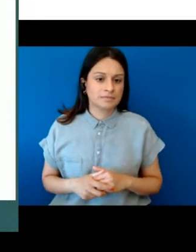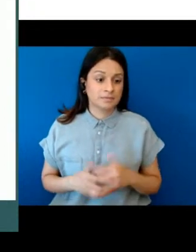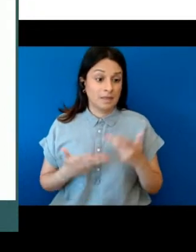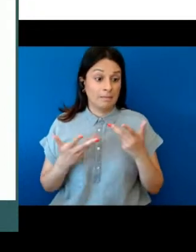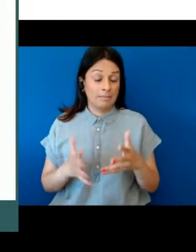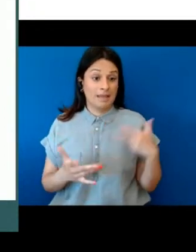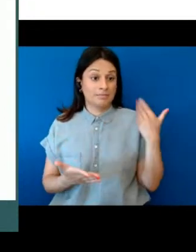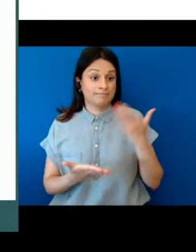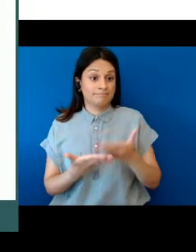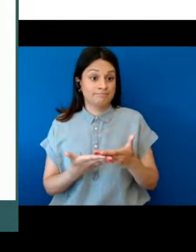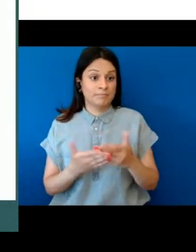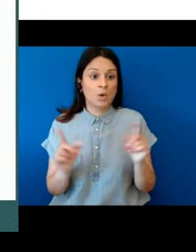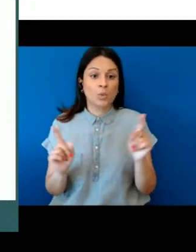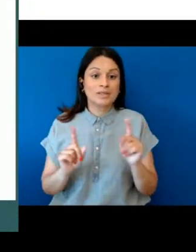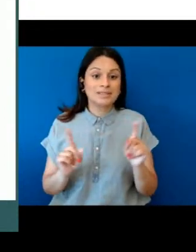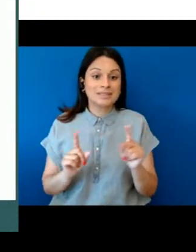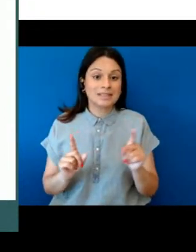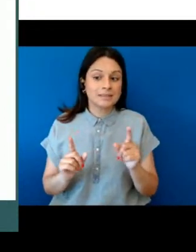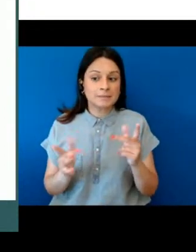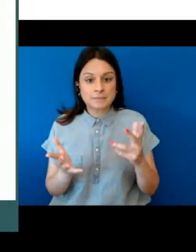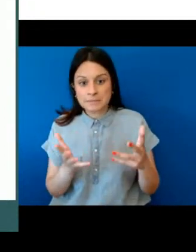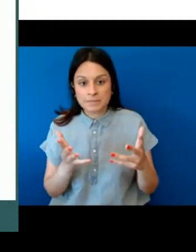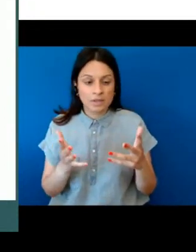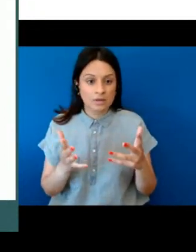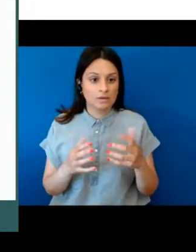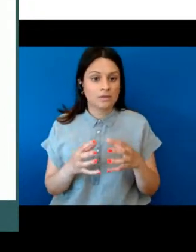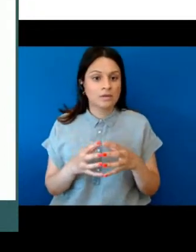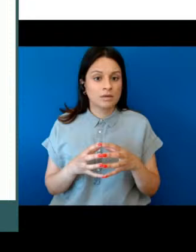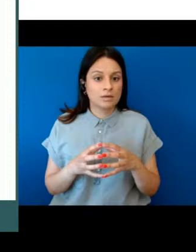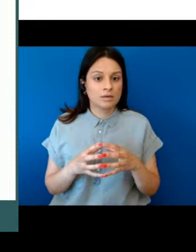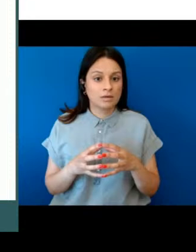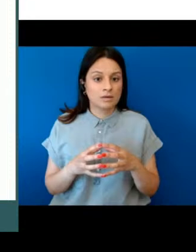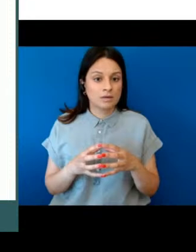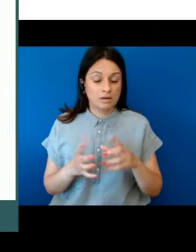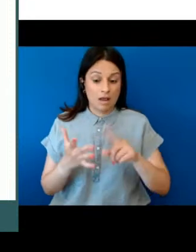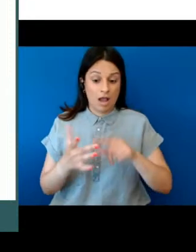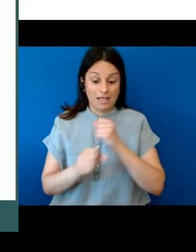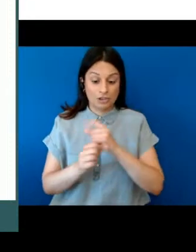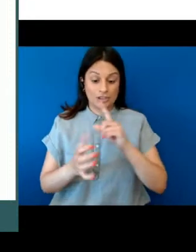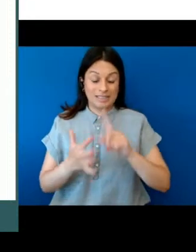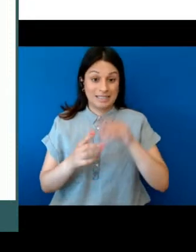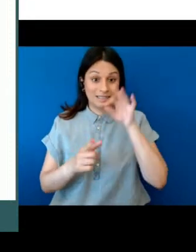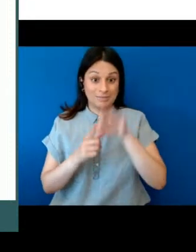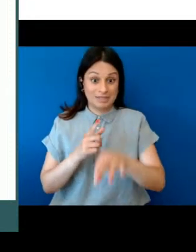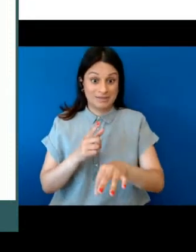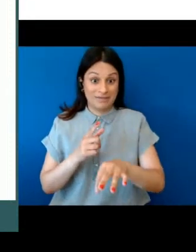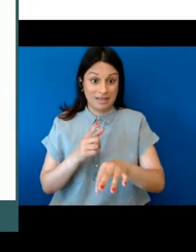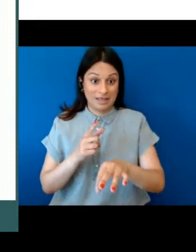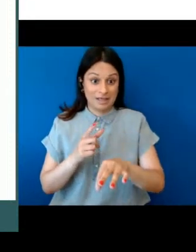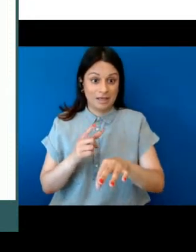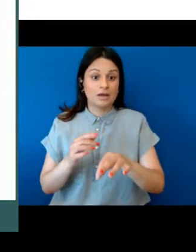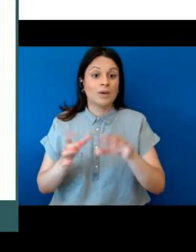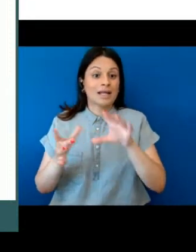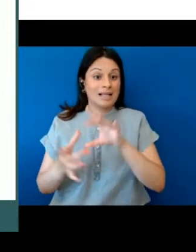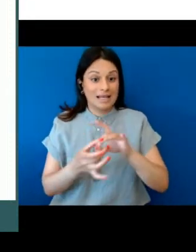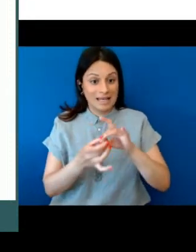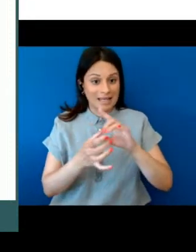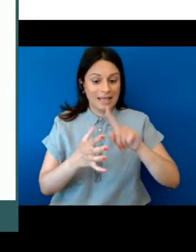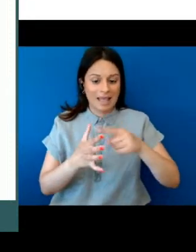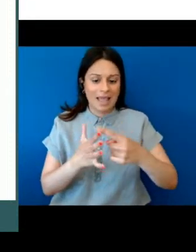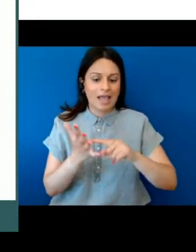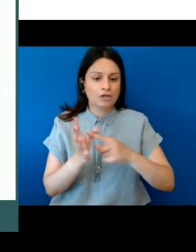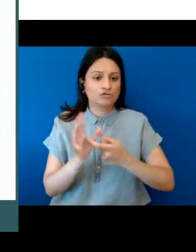far has been specific IgE testing to extracts. So an extract from